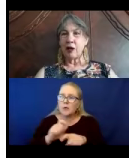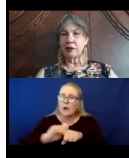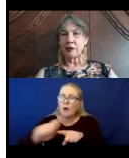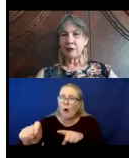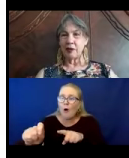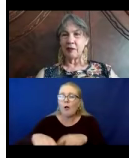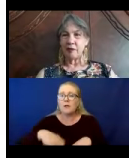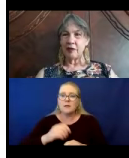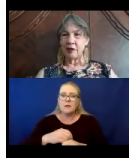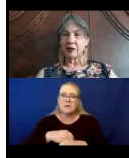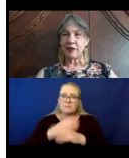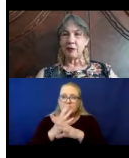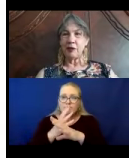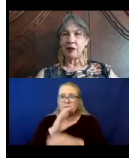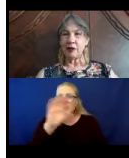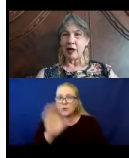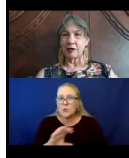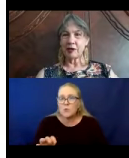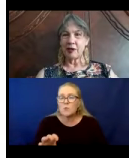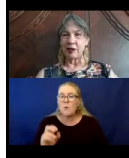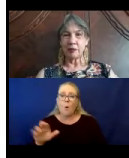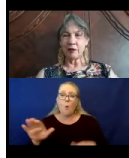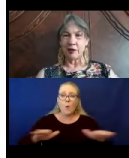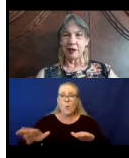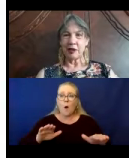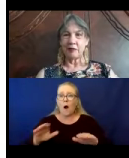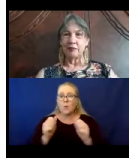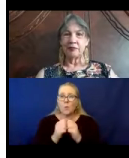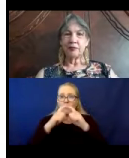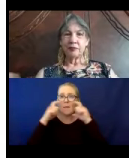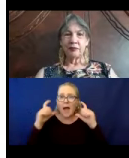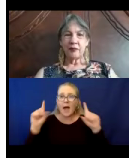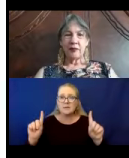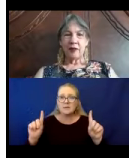take walks with 6 feet between you and masks on. That's perfectly safe.